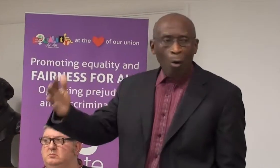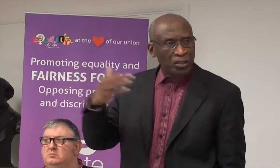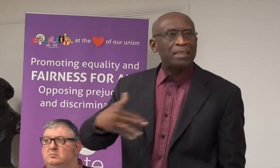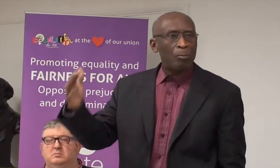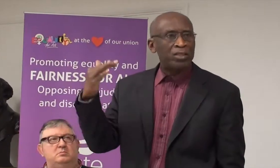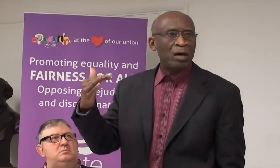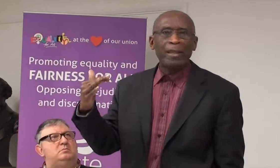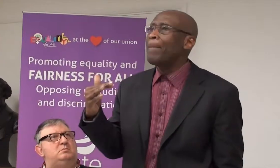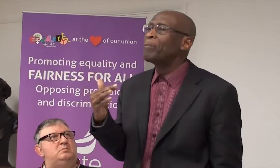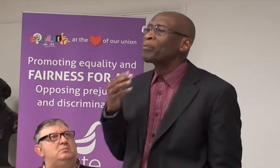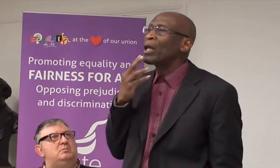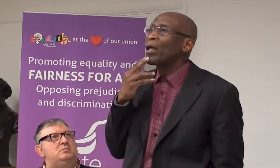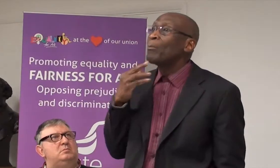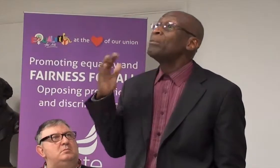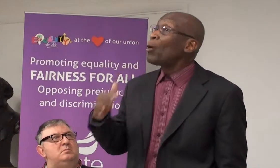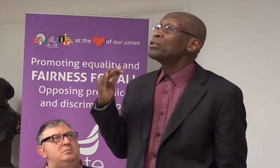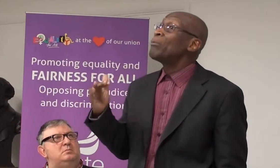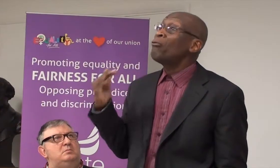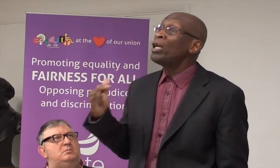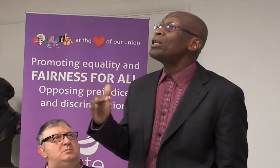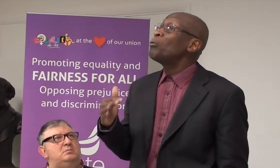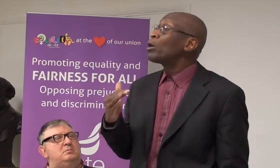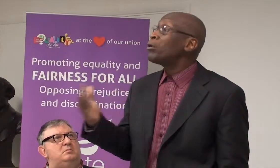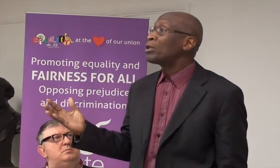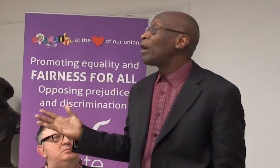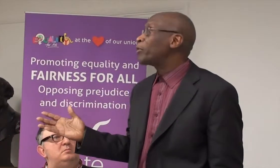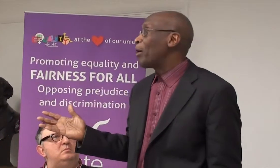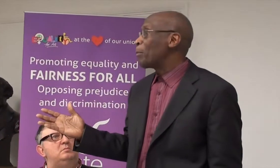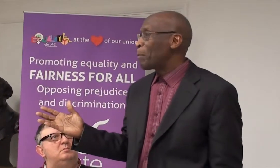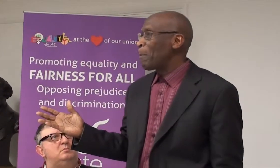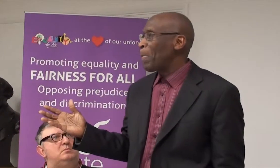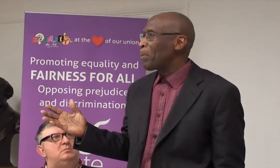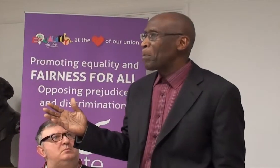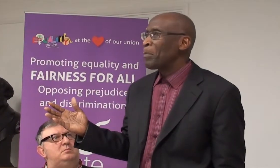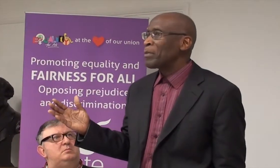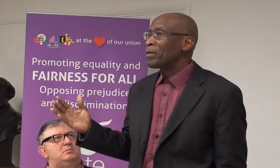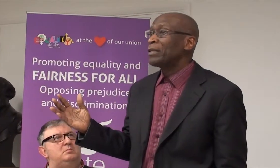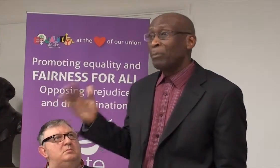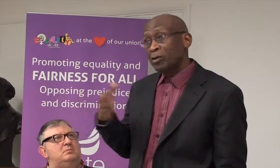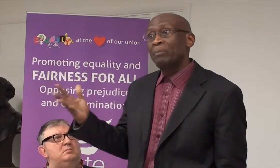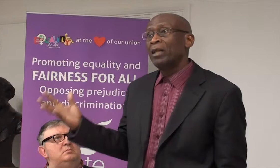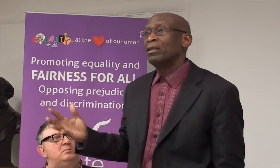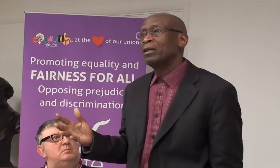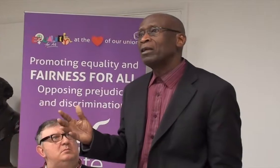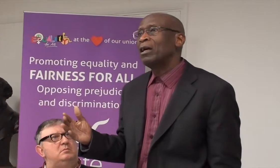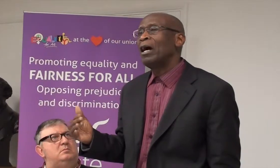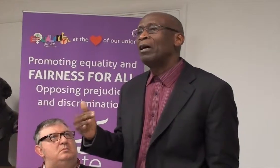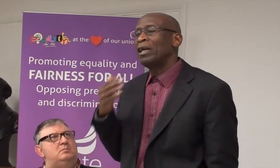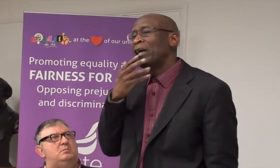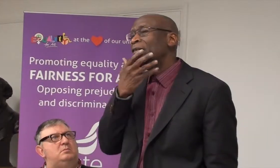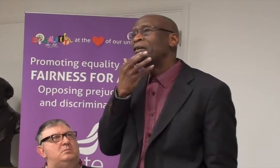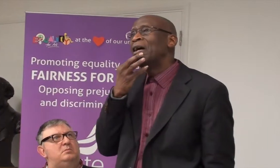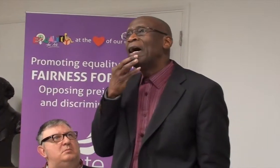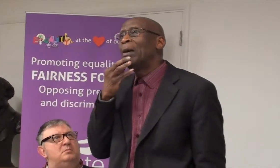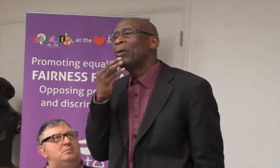were homes set up for some of them, but most of them really weren't looked after. Most of them